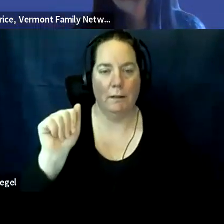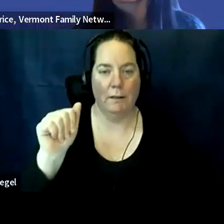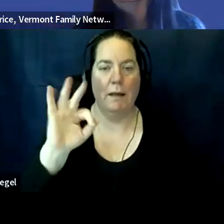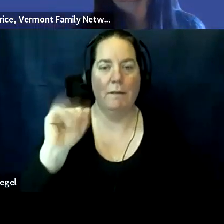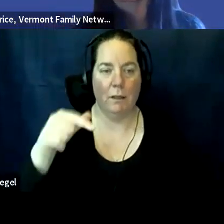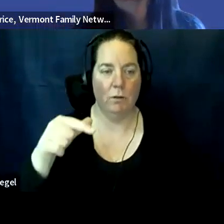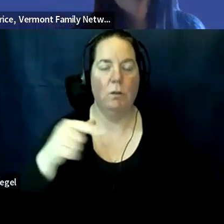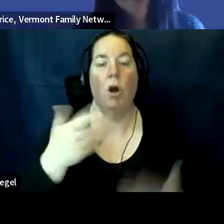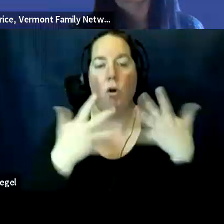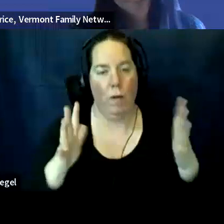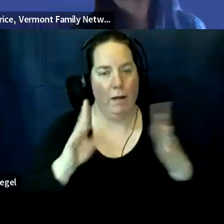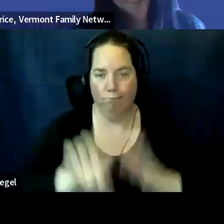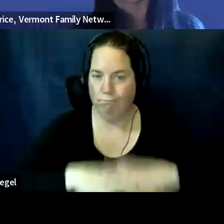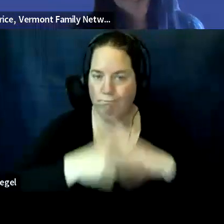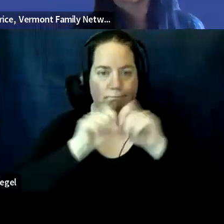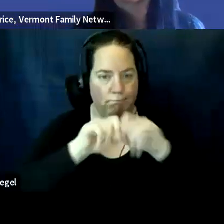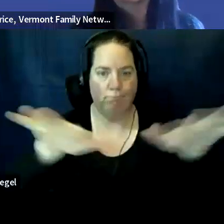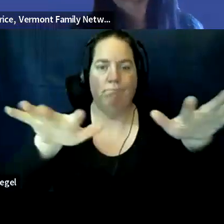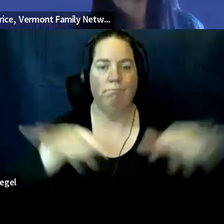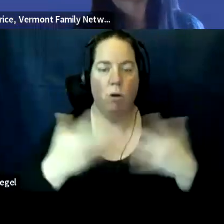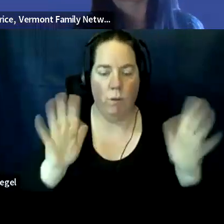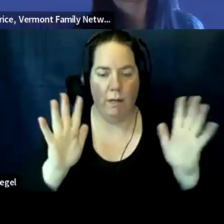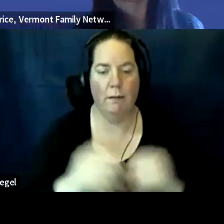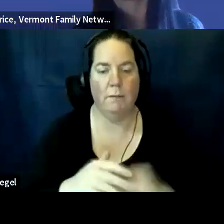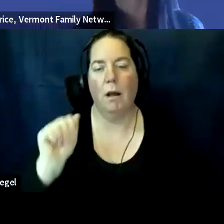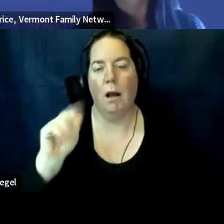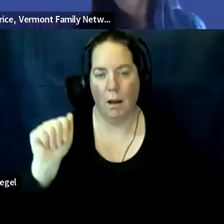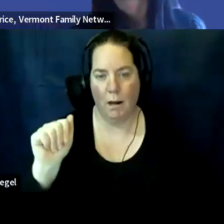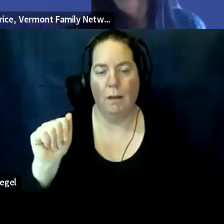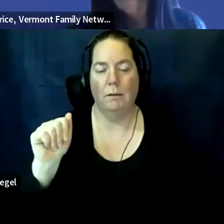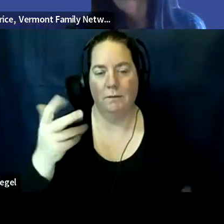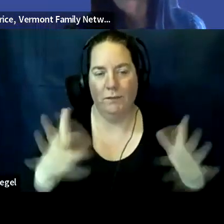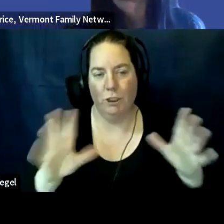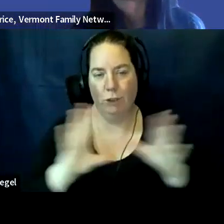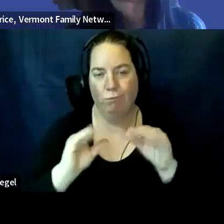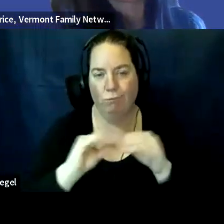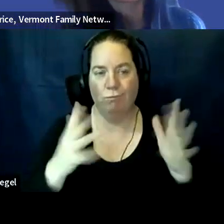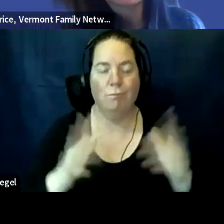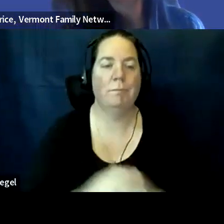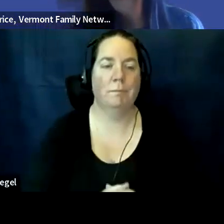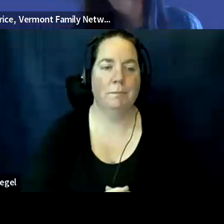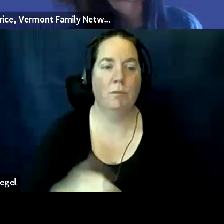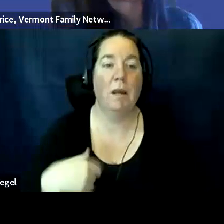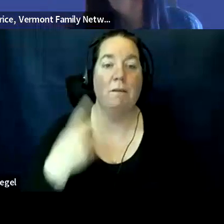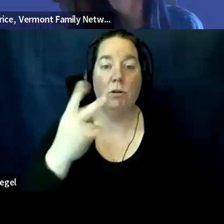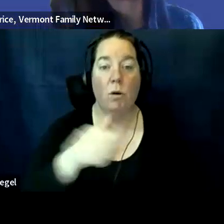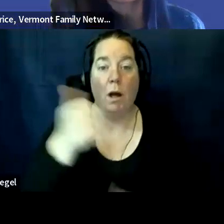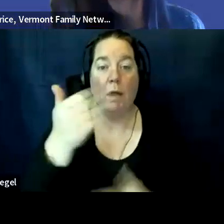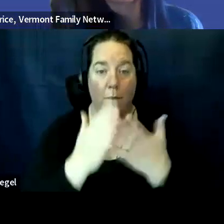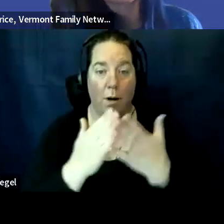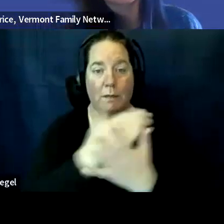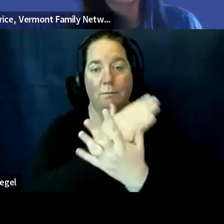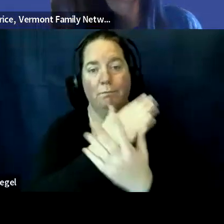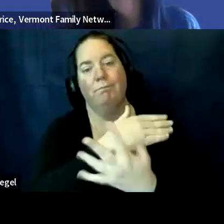gone into effect. So as Anna had said, and most of you know, that we have 2 other parts of our series that